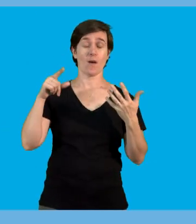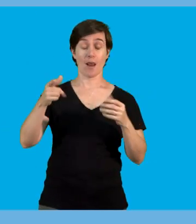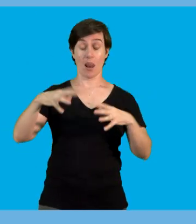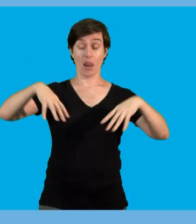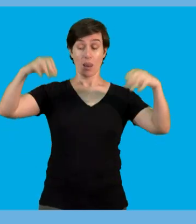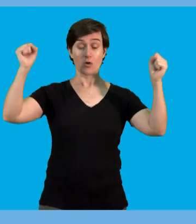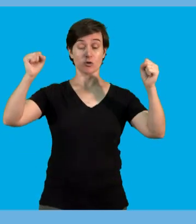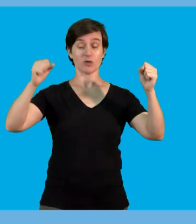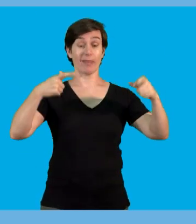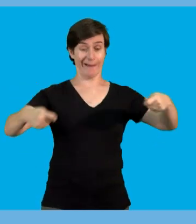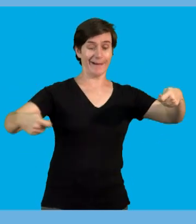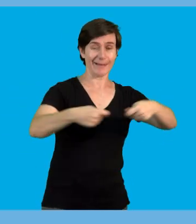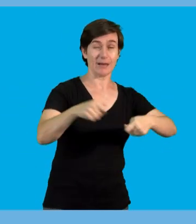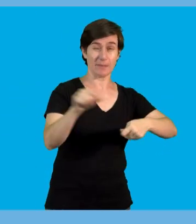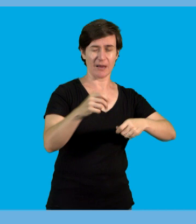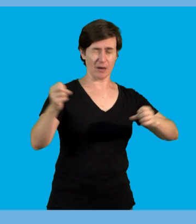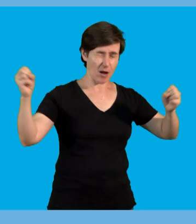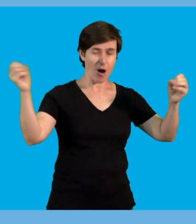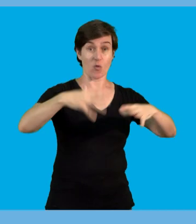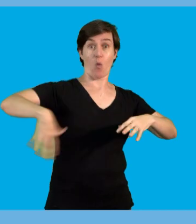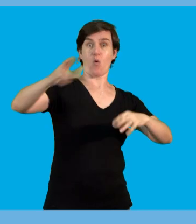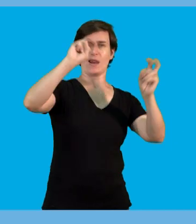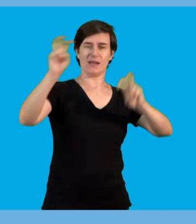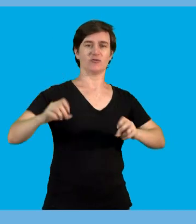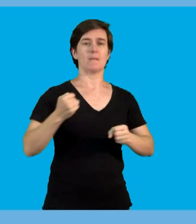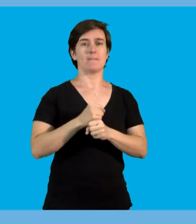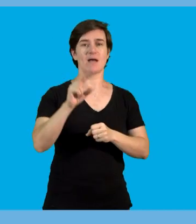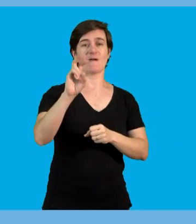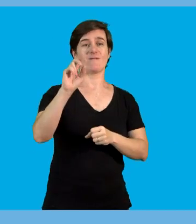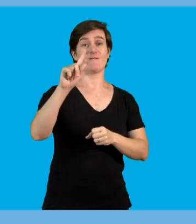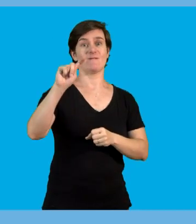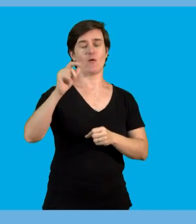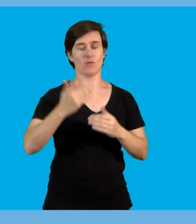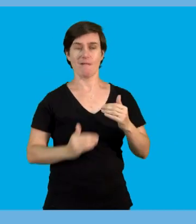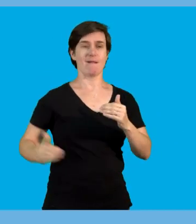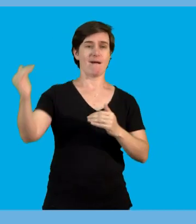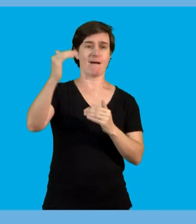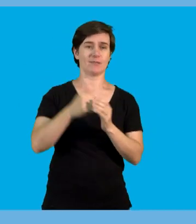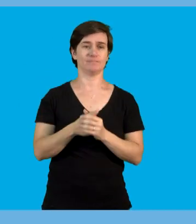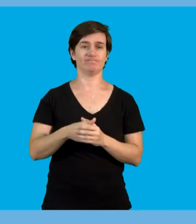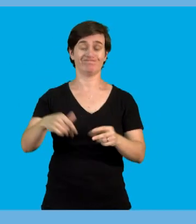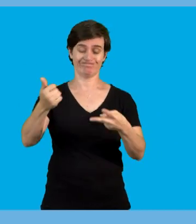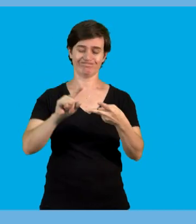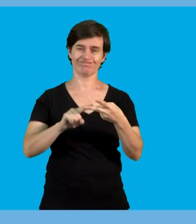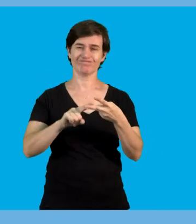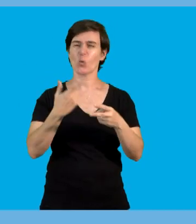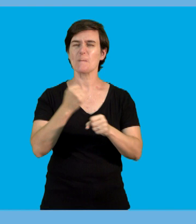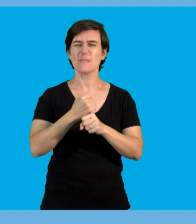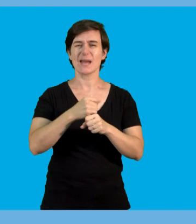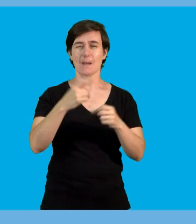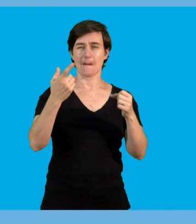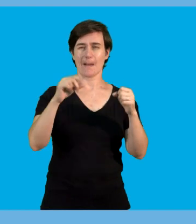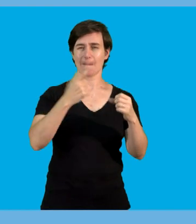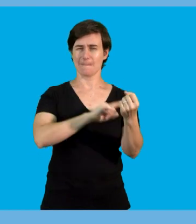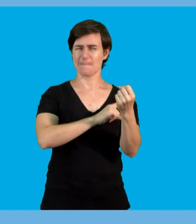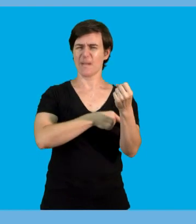is reconnected after load shedding. Number 2, other causes of power surges include